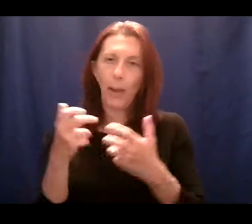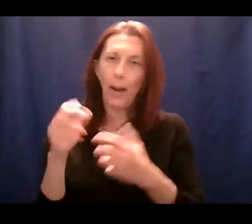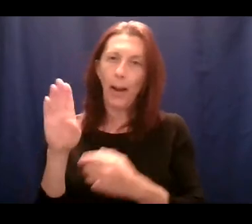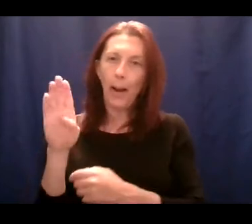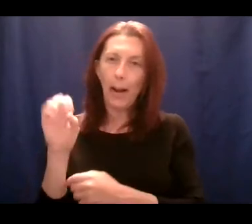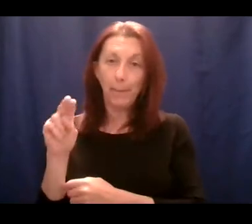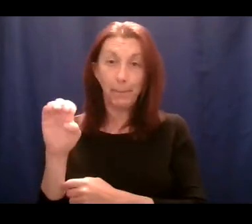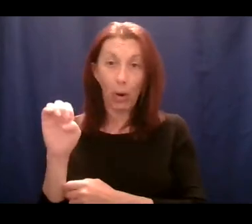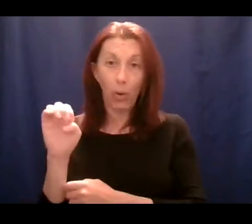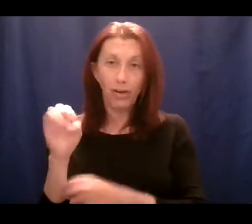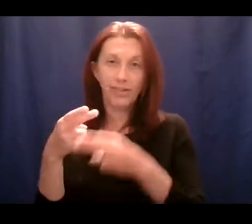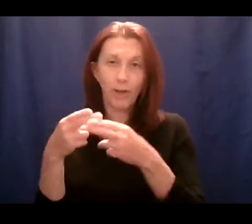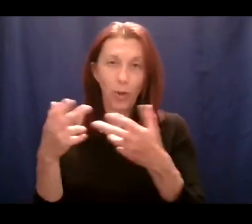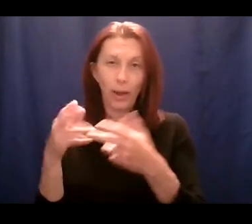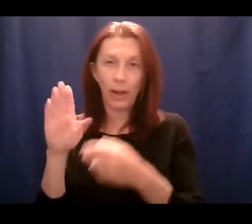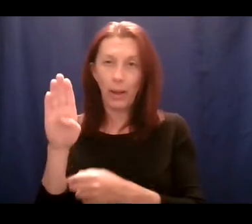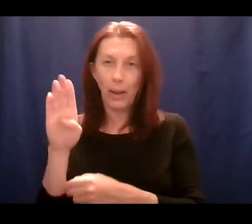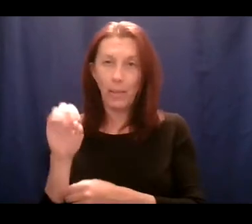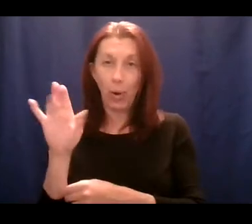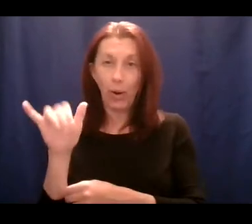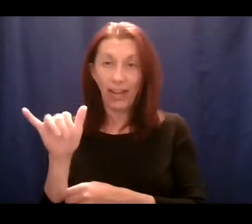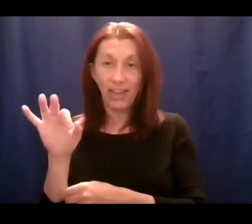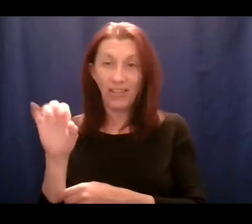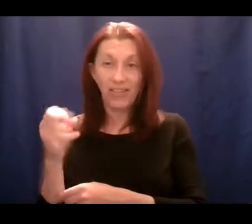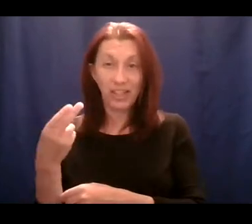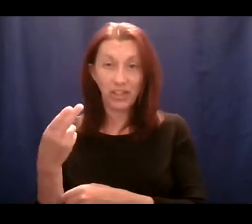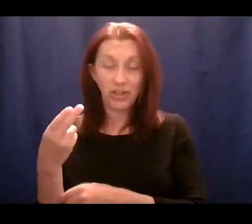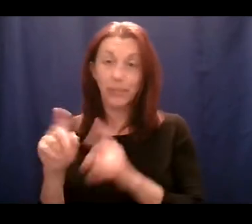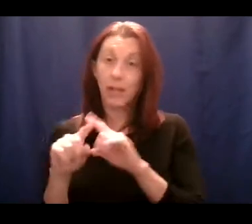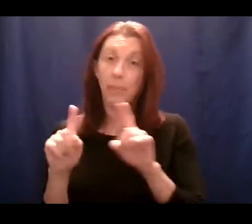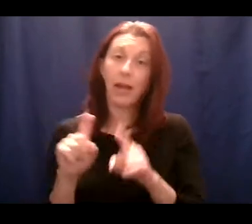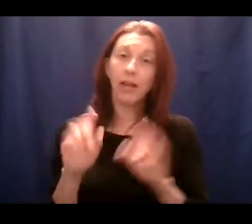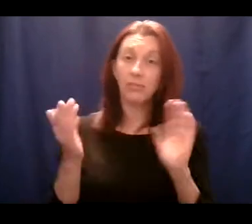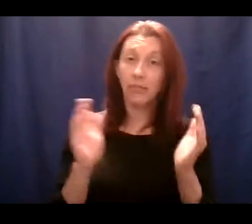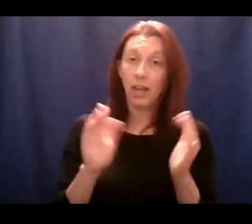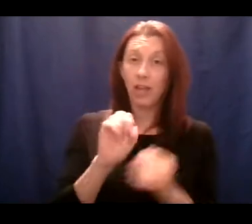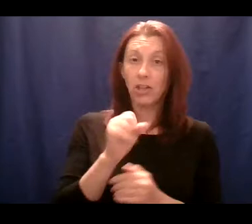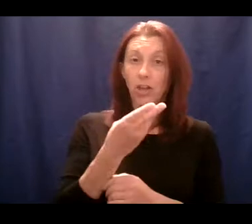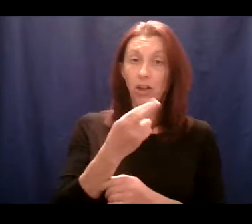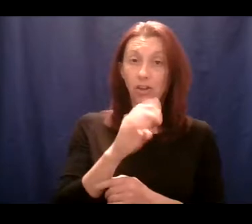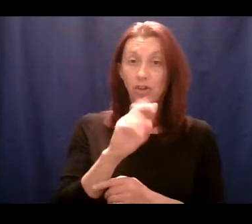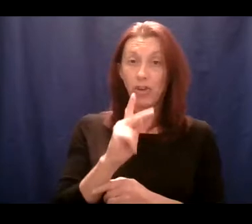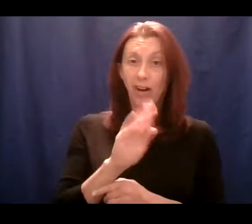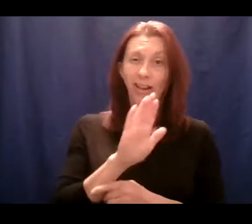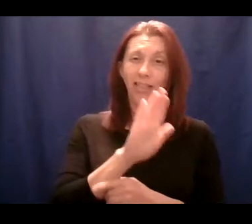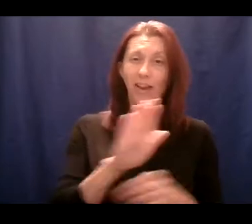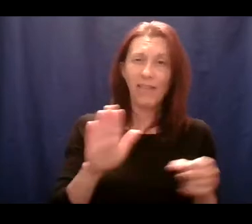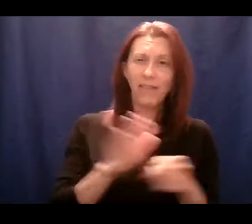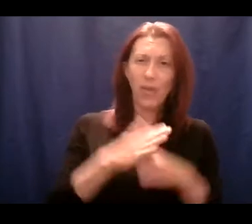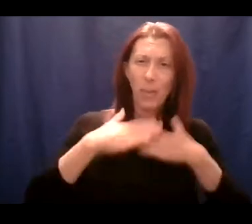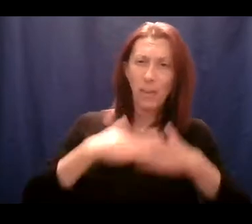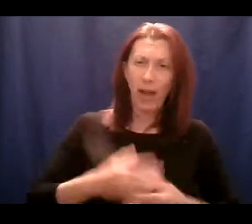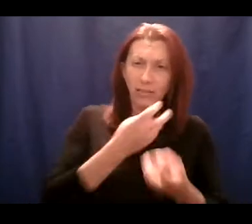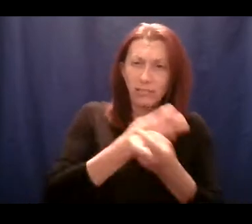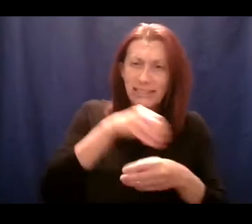kind of call them our bony fish. Our sharks, though, that we've been looking at, their entire skeleton is made